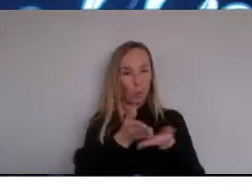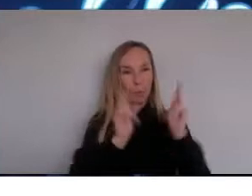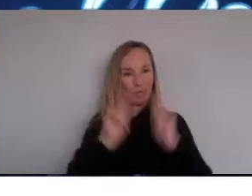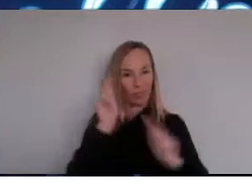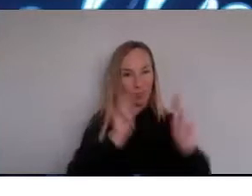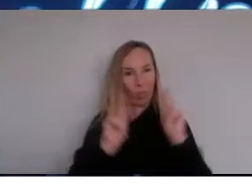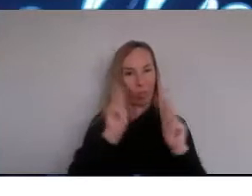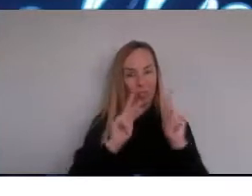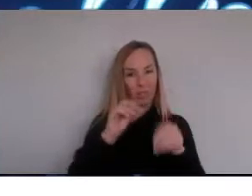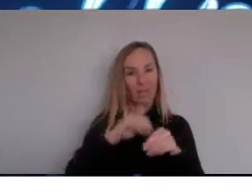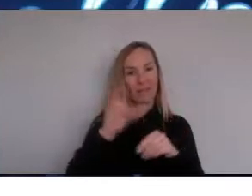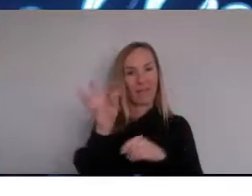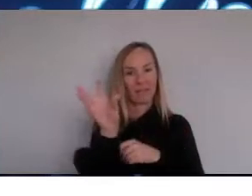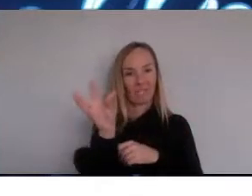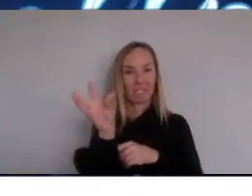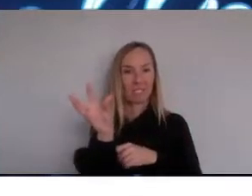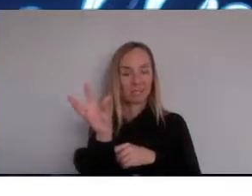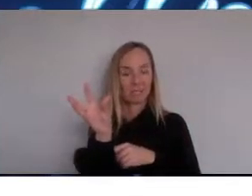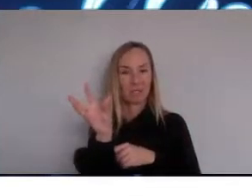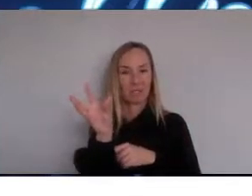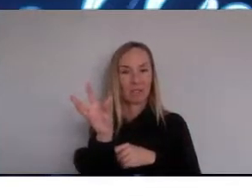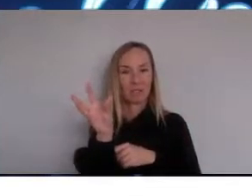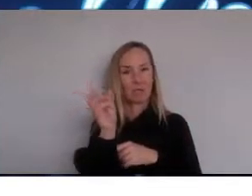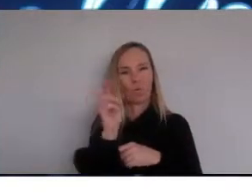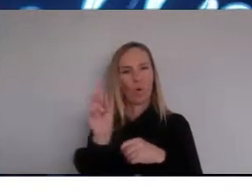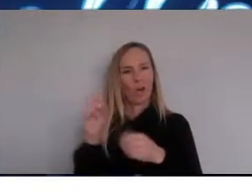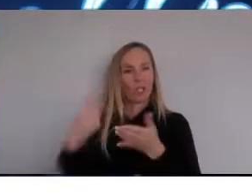in Canvas or in the discussion Getting Acquainted.